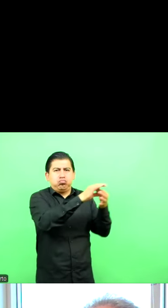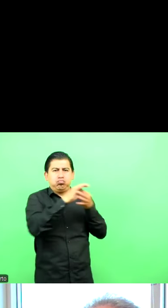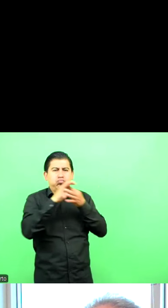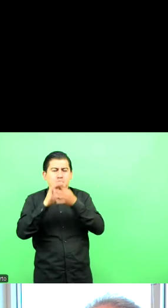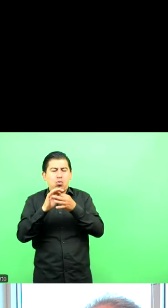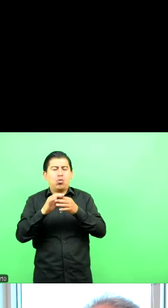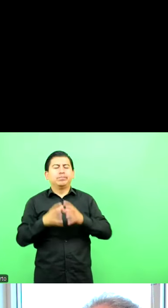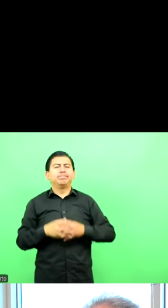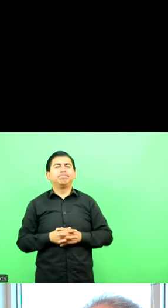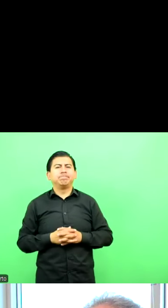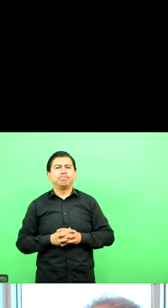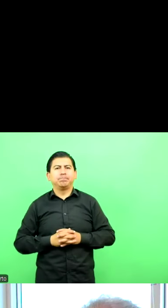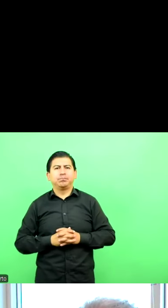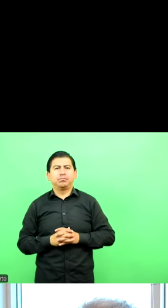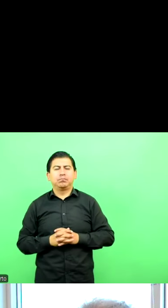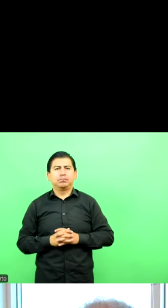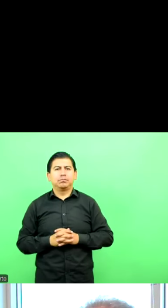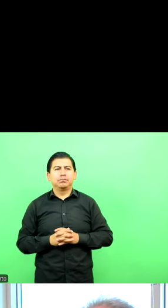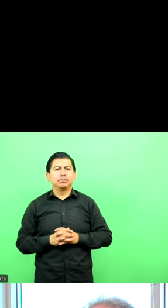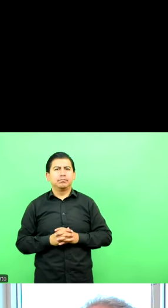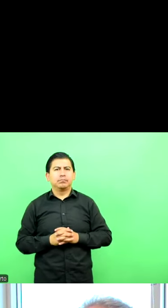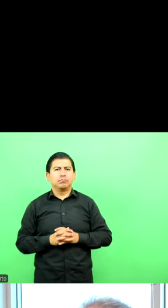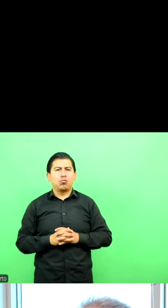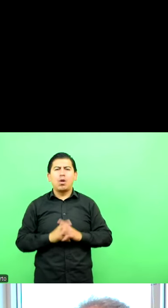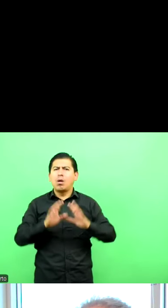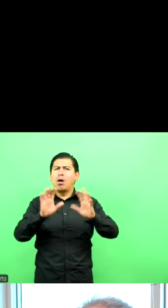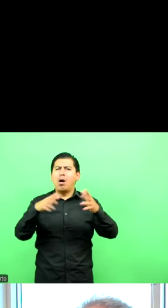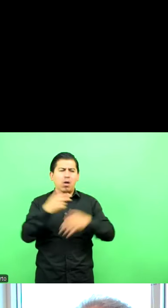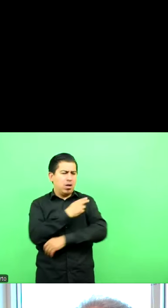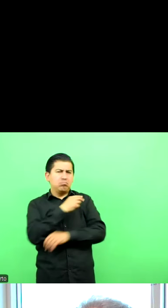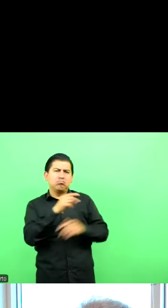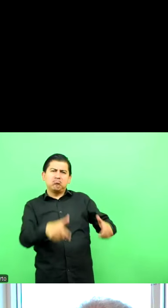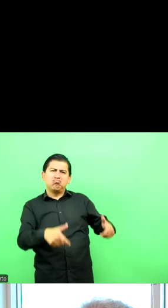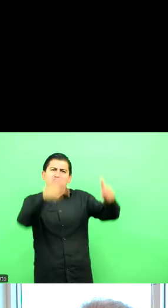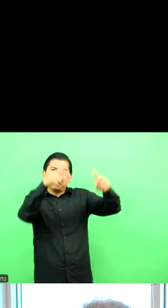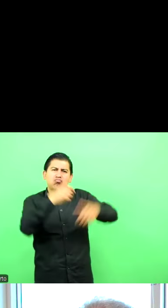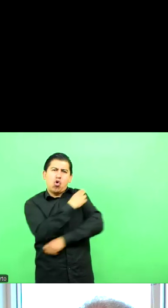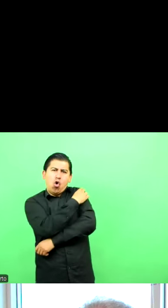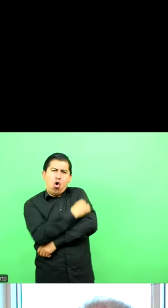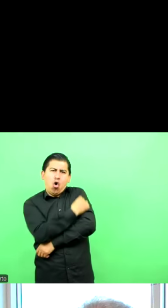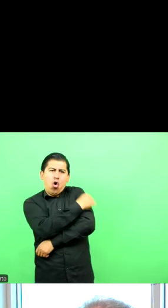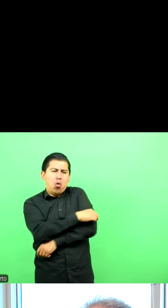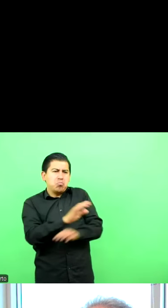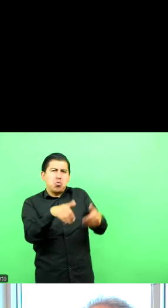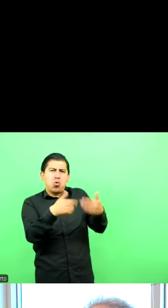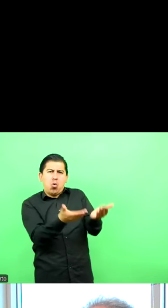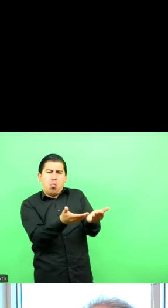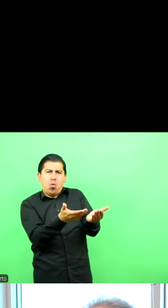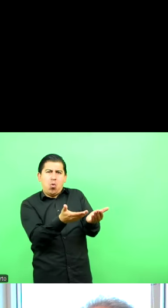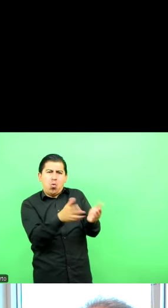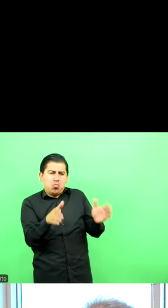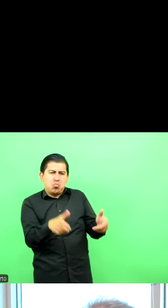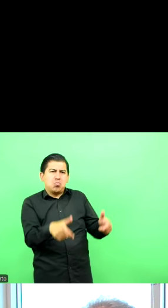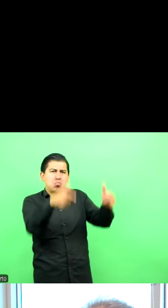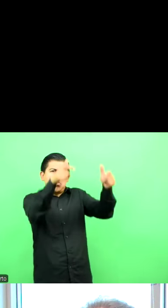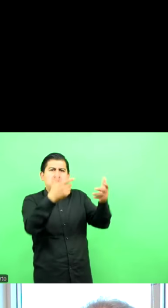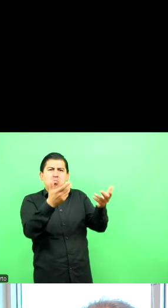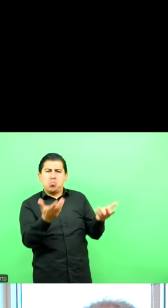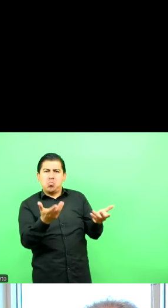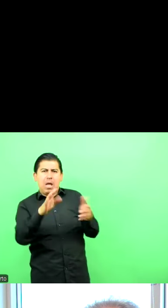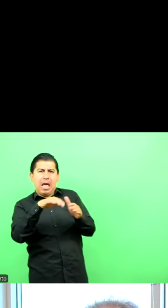provide applicable and practical for hospital manager? I was a hospital manager for years and years. Many of